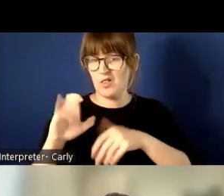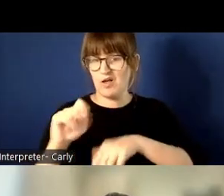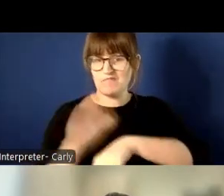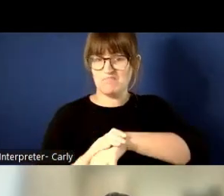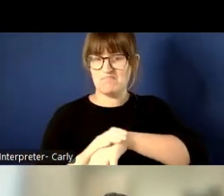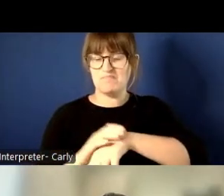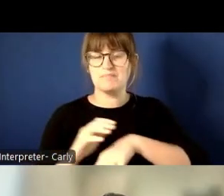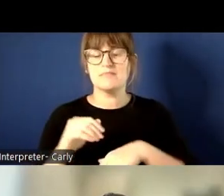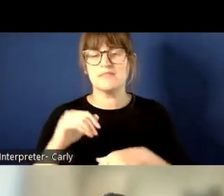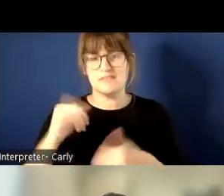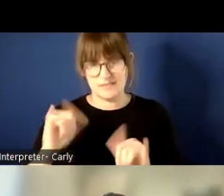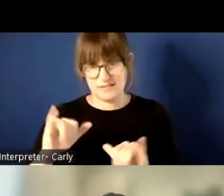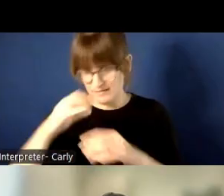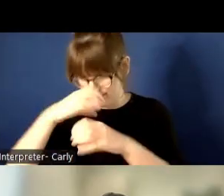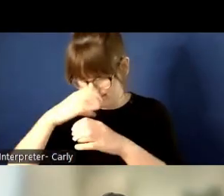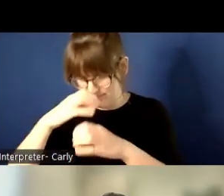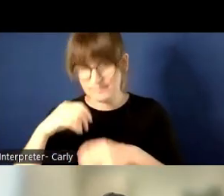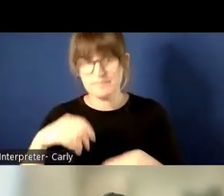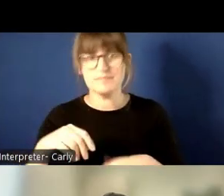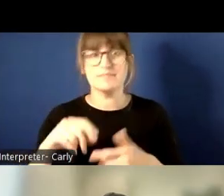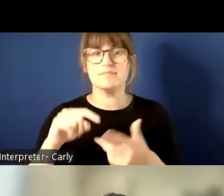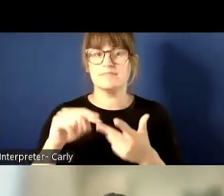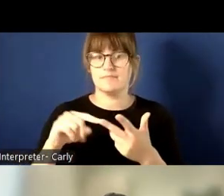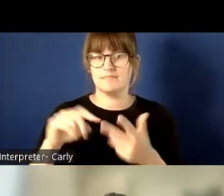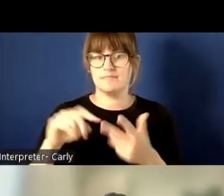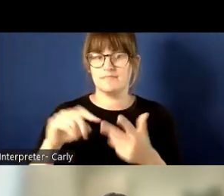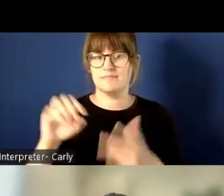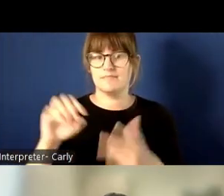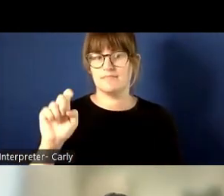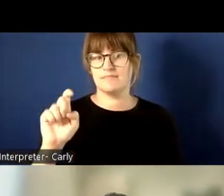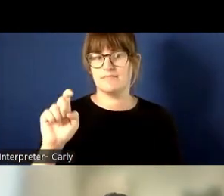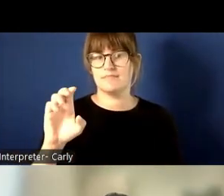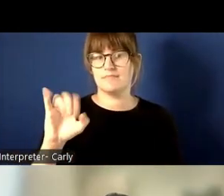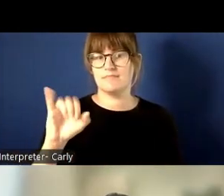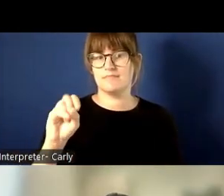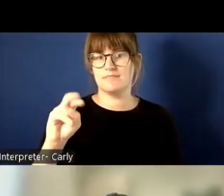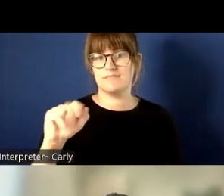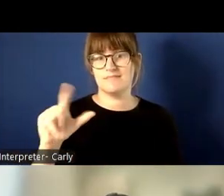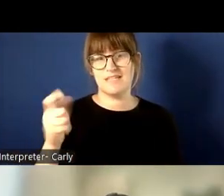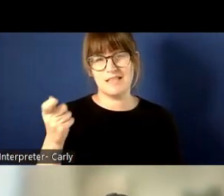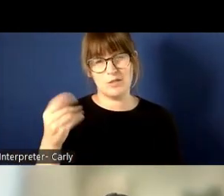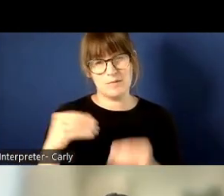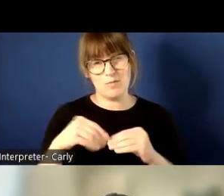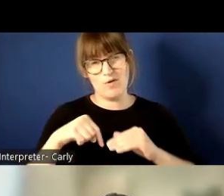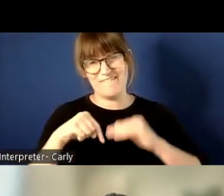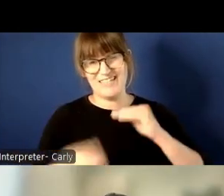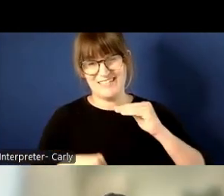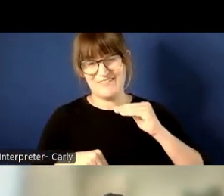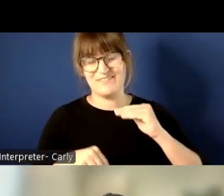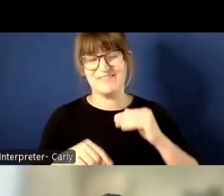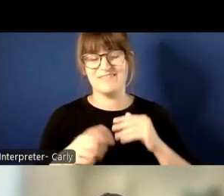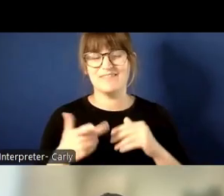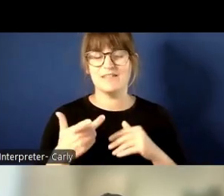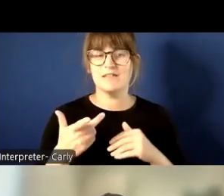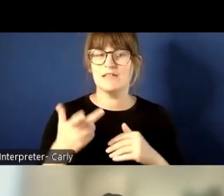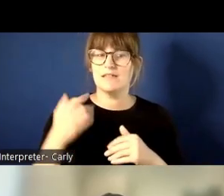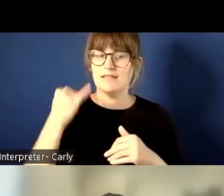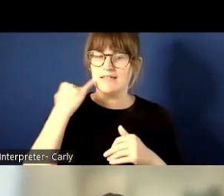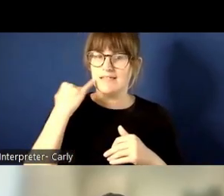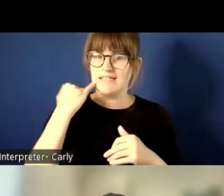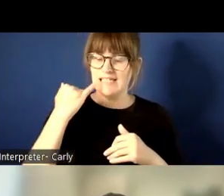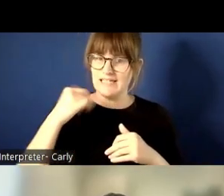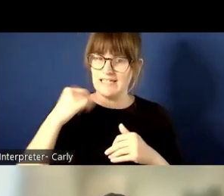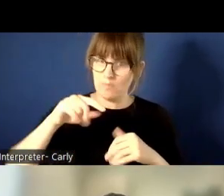the microscope. With an excisional biopsy, this is a more invasive biopsy where you might do this if you want to look at the whole lesion under